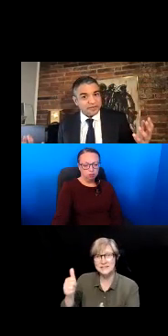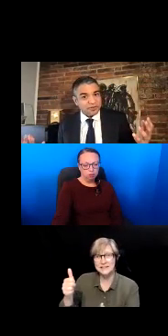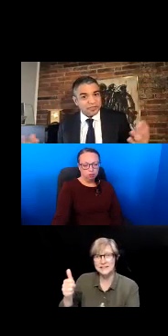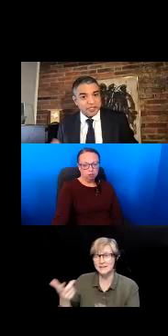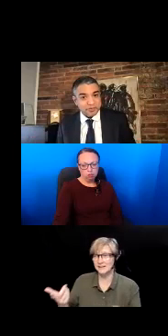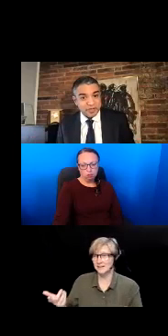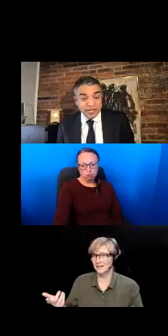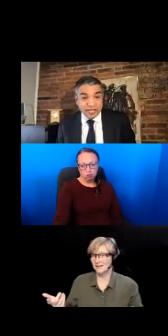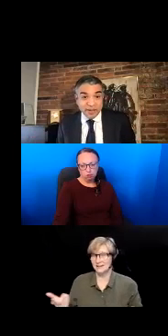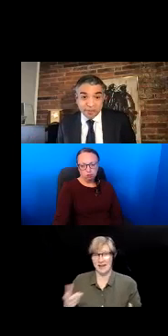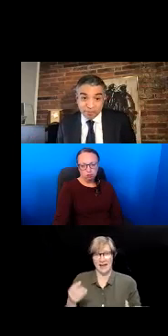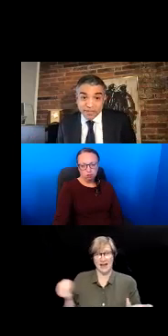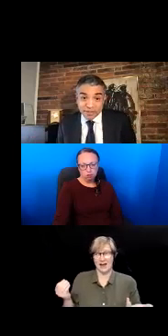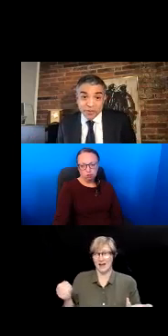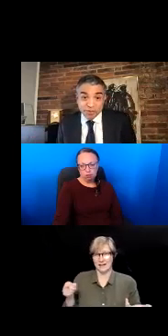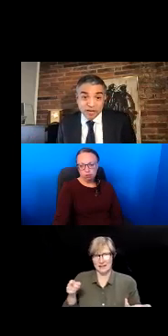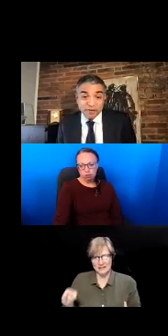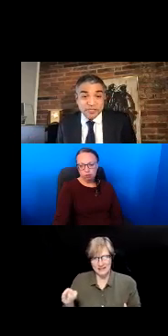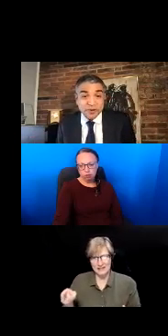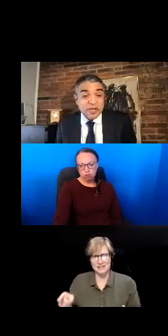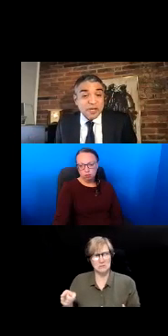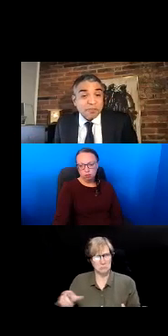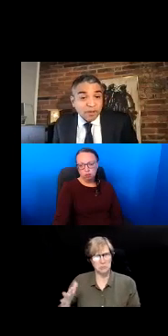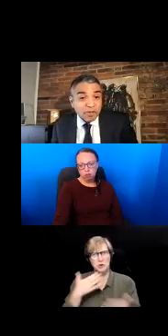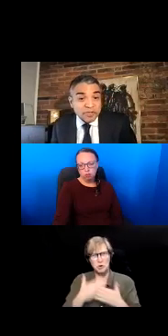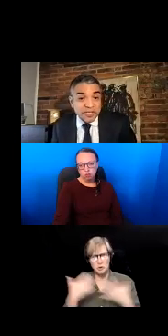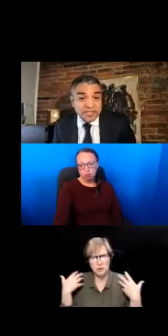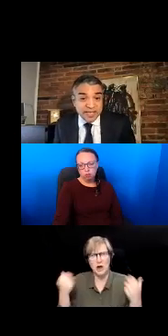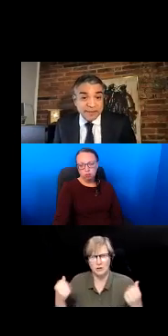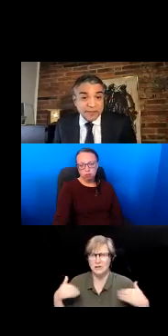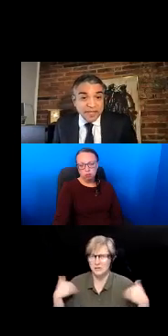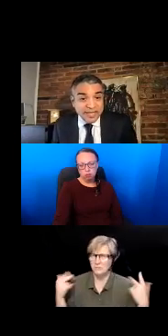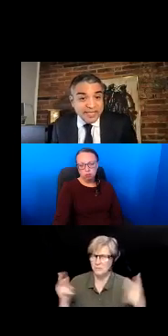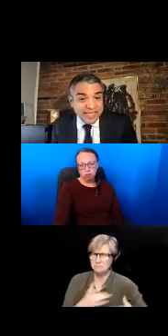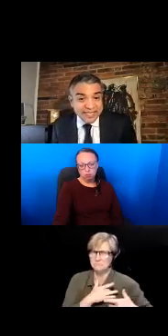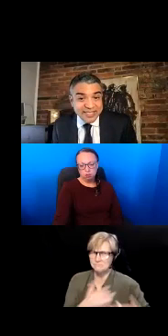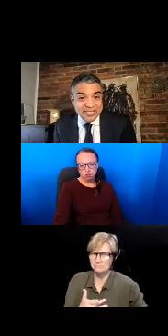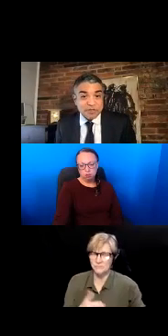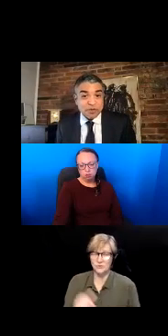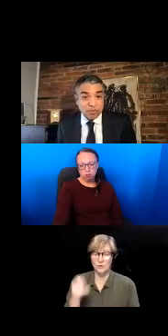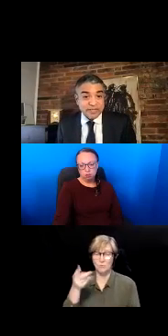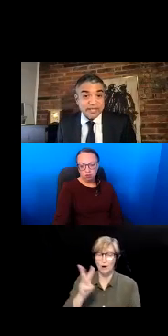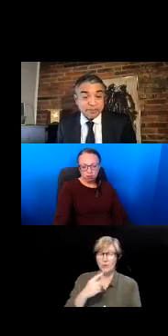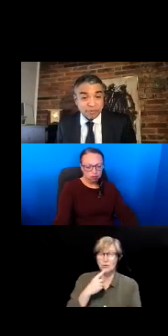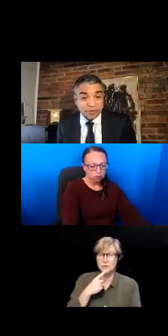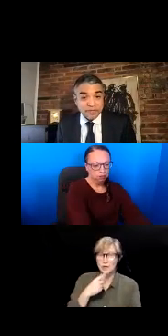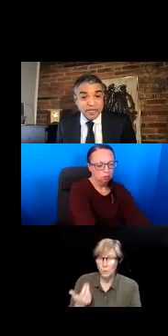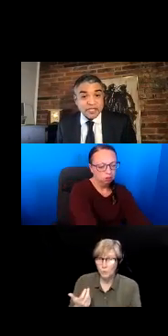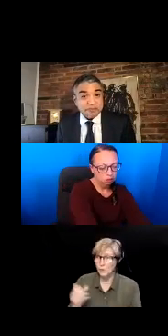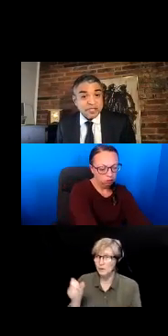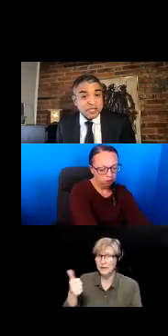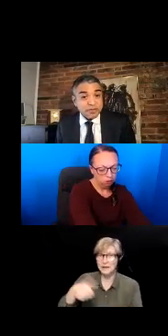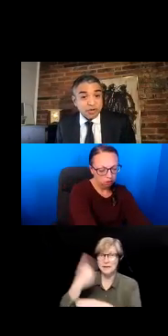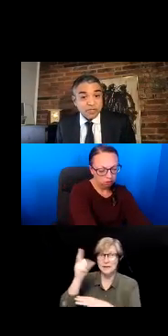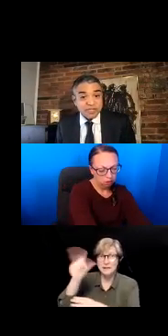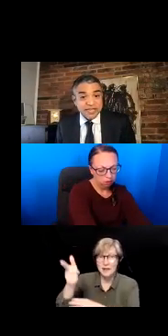setting of neurologic injury, he made a pretty good recovery. So Barlow goes on to say, In 10 days, he was greatly improved. The